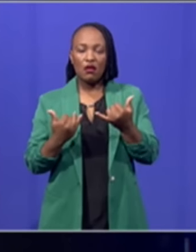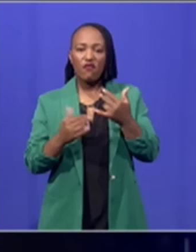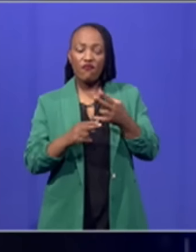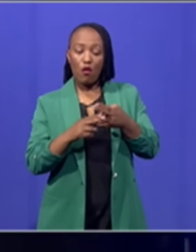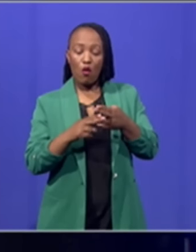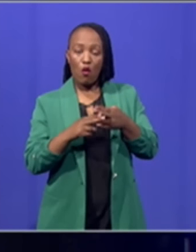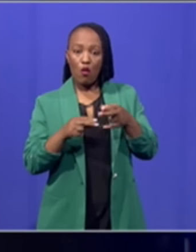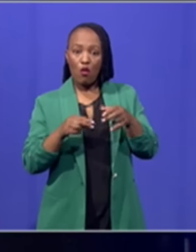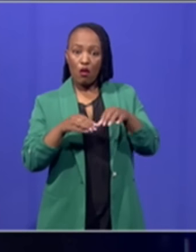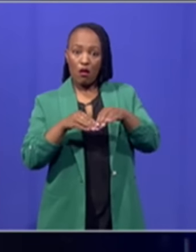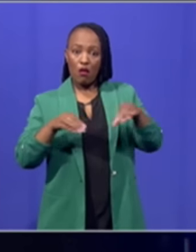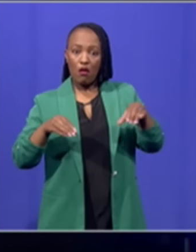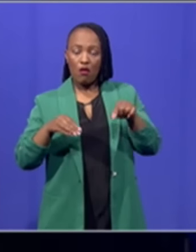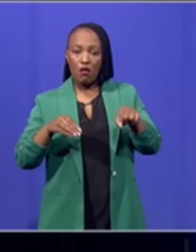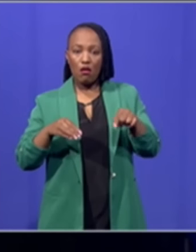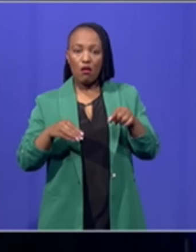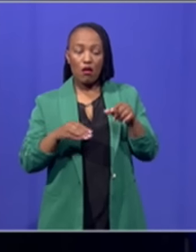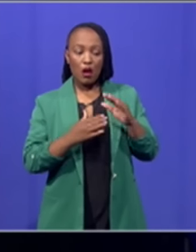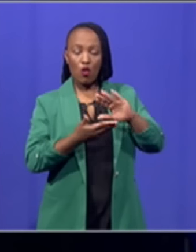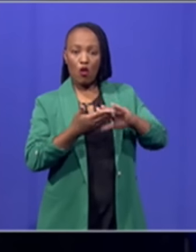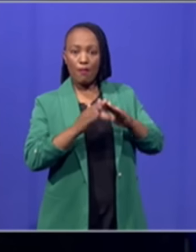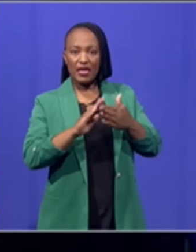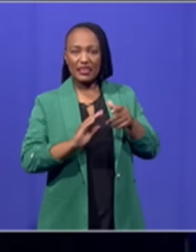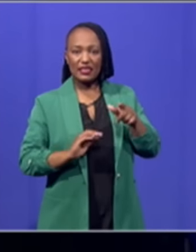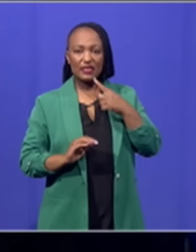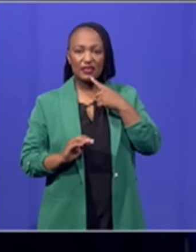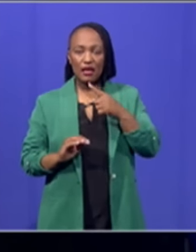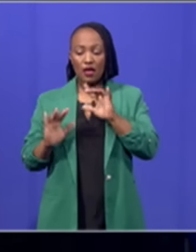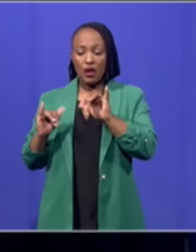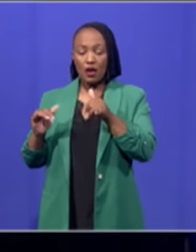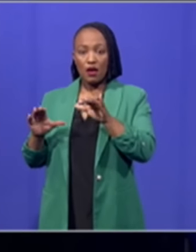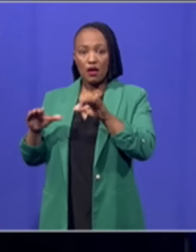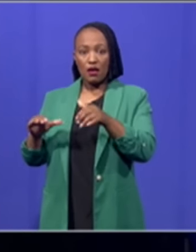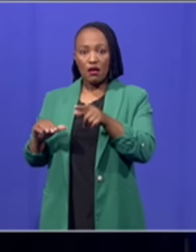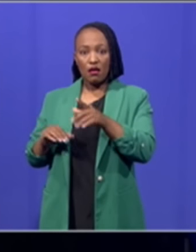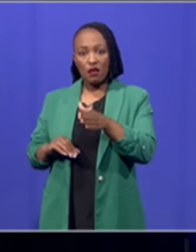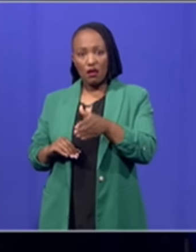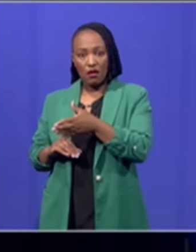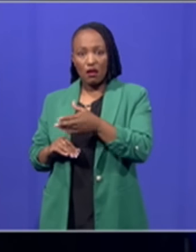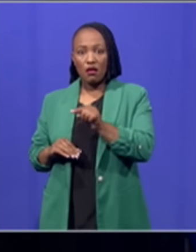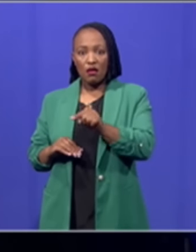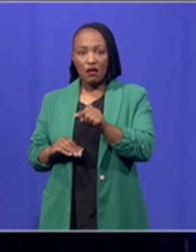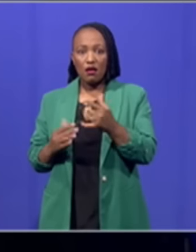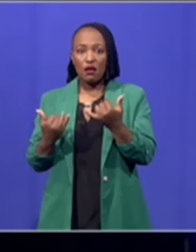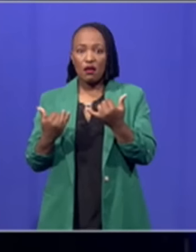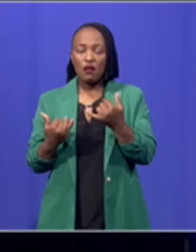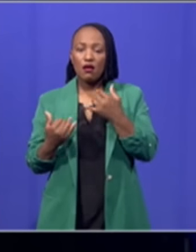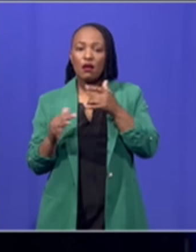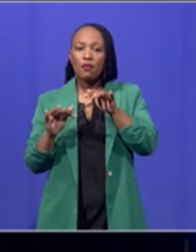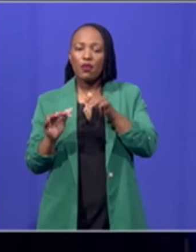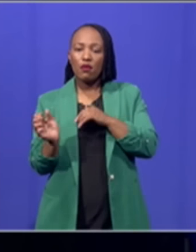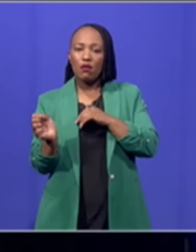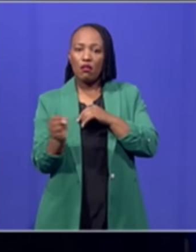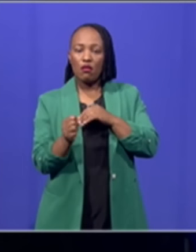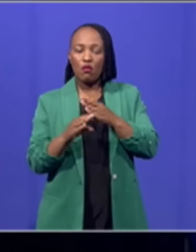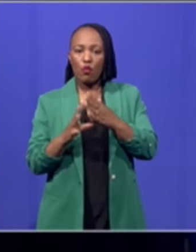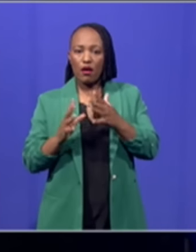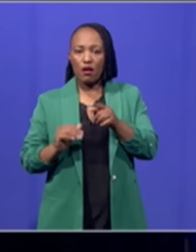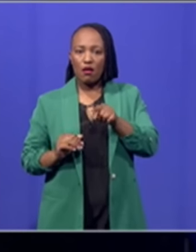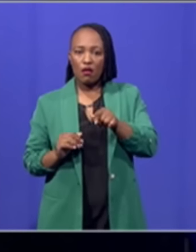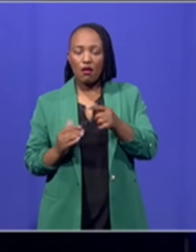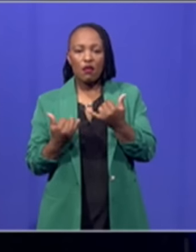kgeleloleswe. Baagi ba latofatsa rakonteraka ka go ka kgapela thoko fa batho ba batla ba thapiwa ke badiri le go ka